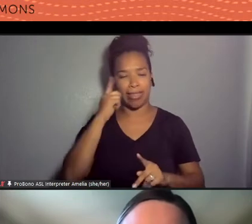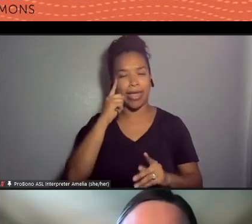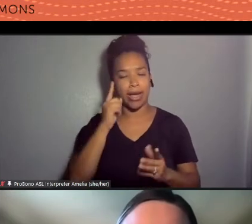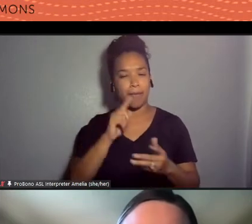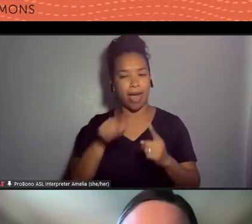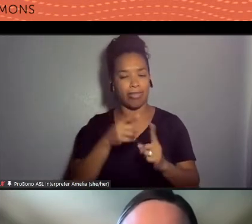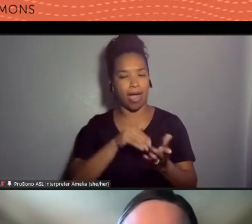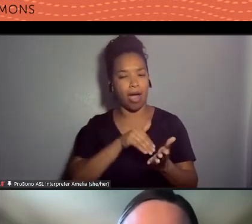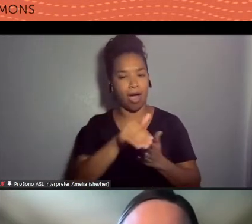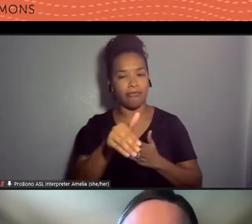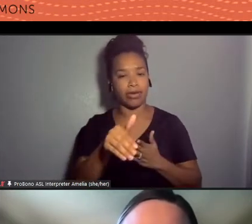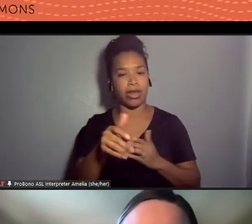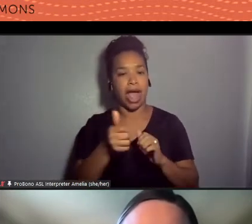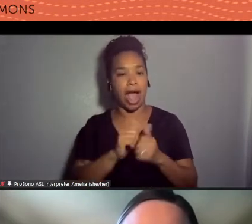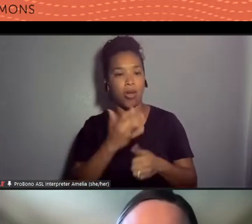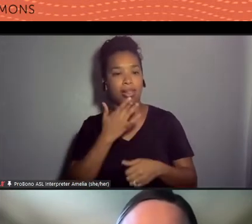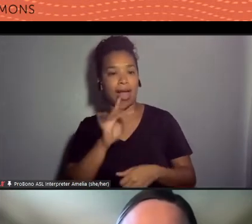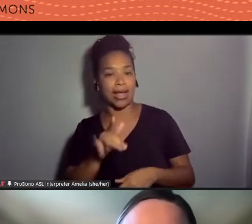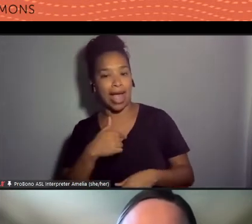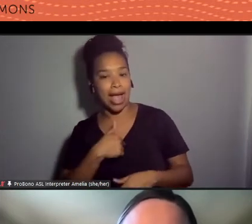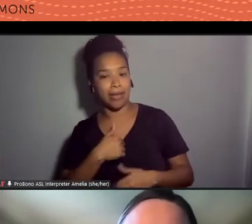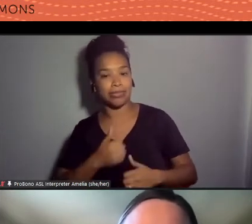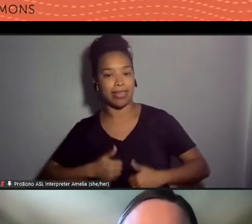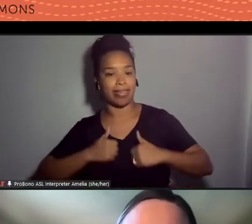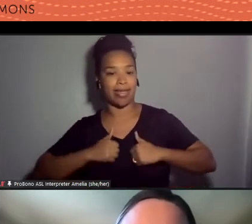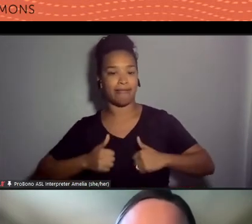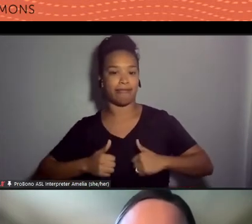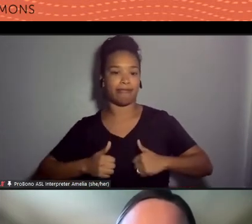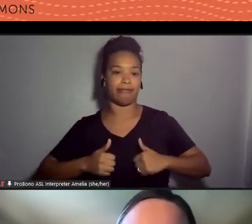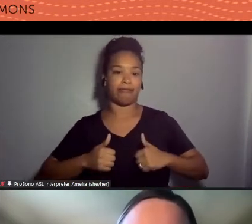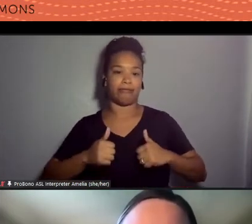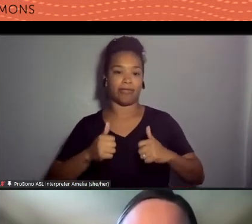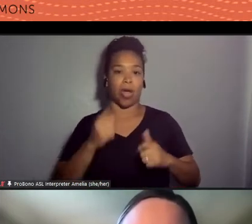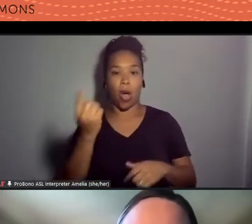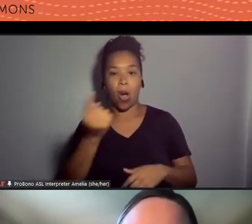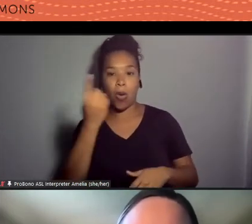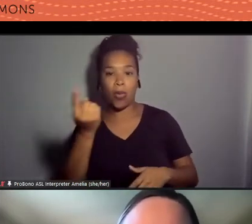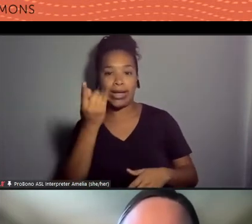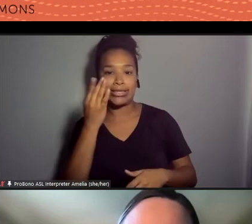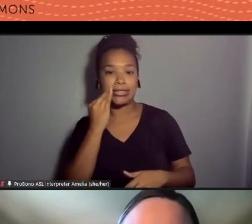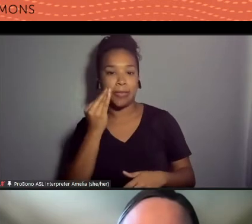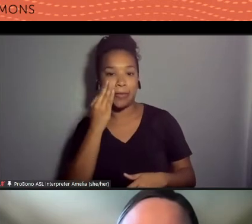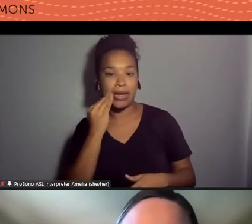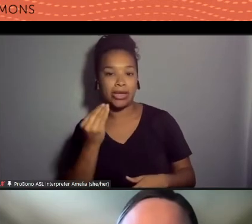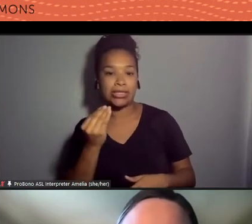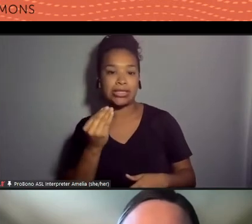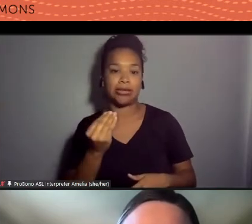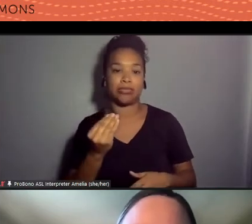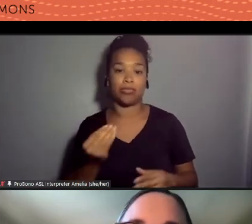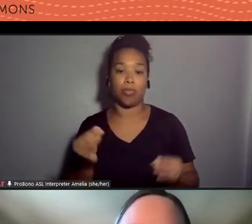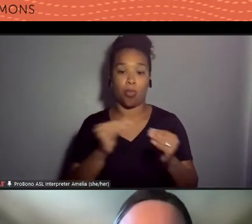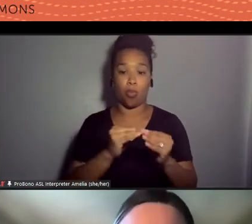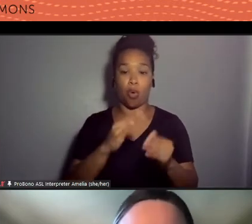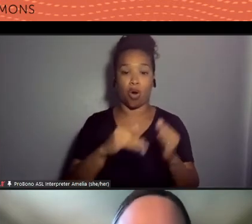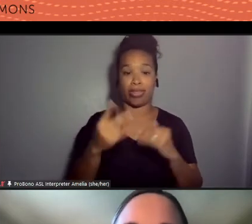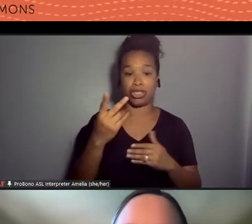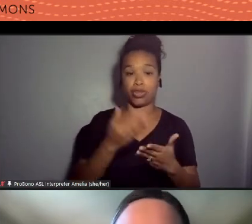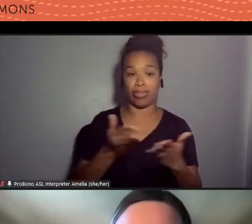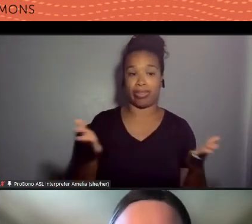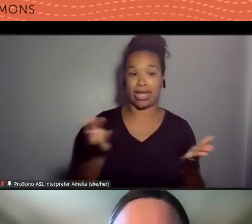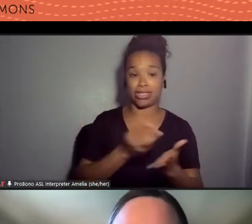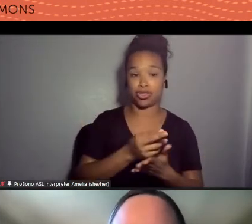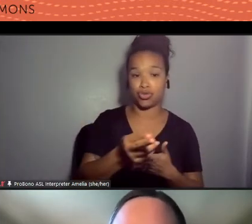am to live a life where I'm always experiencing that more than two things are true, and how much